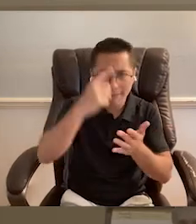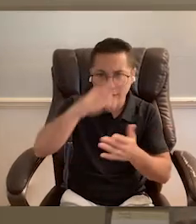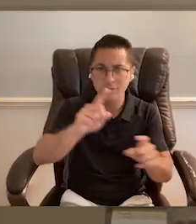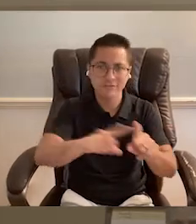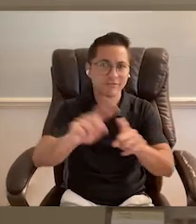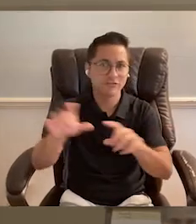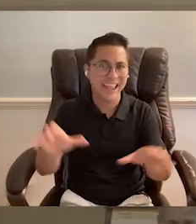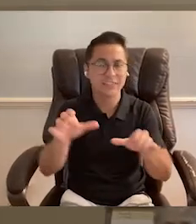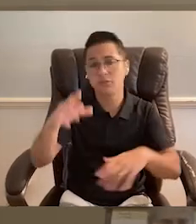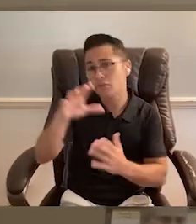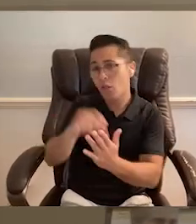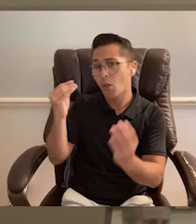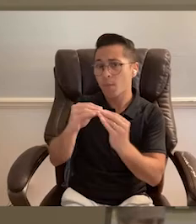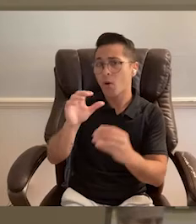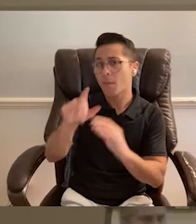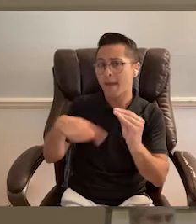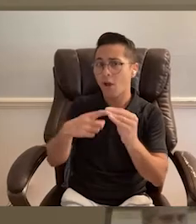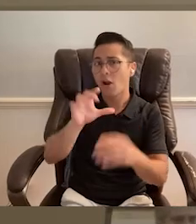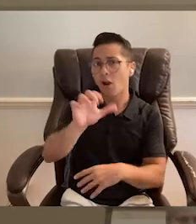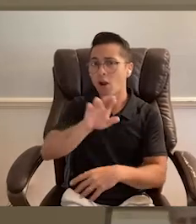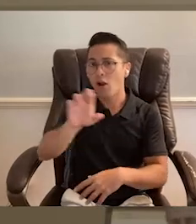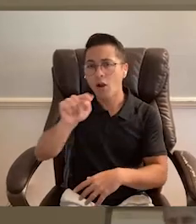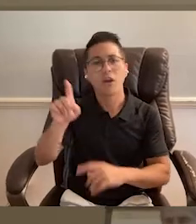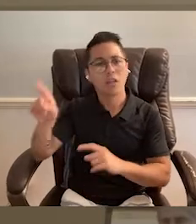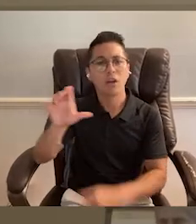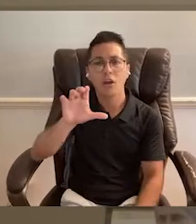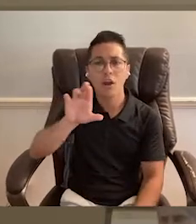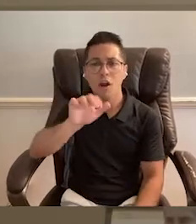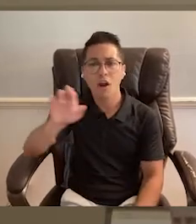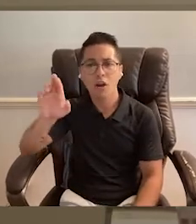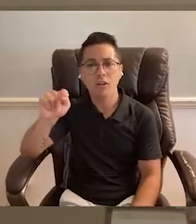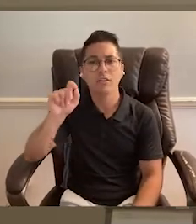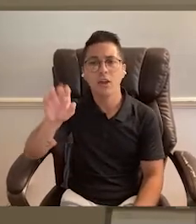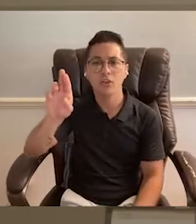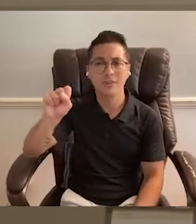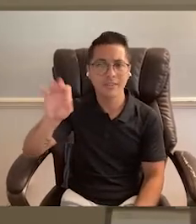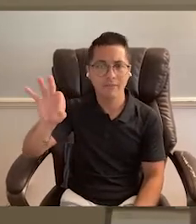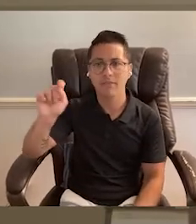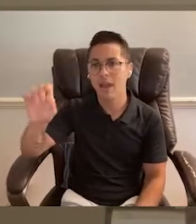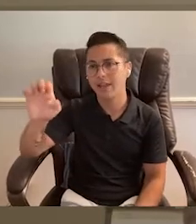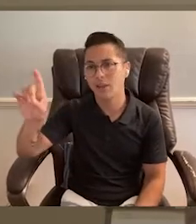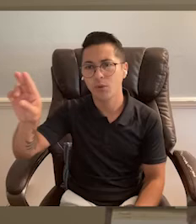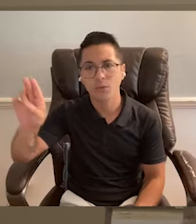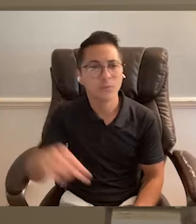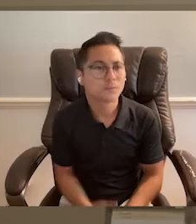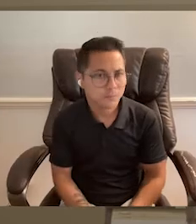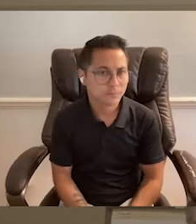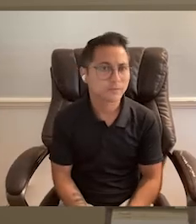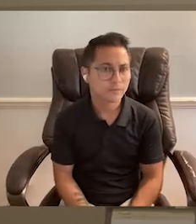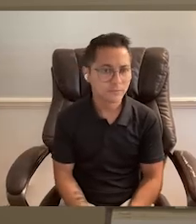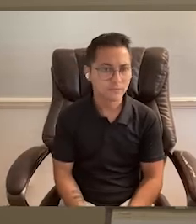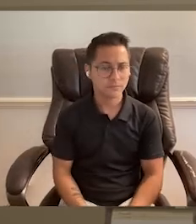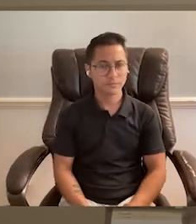for vehicle modifications, home modifications, worksite modifications. So, this